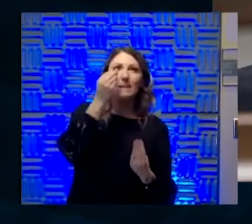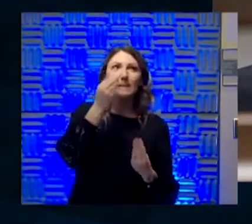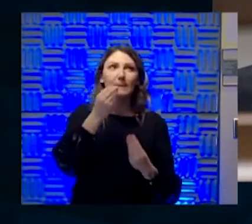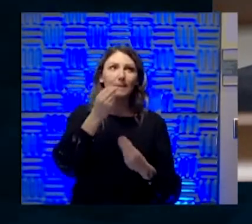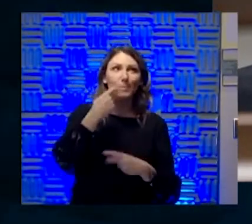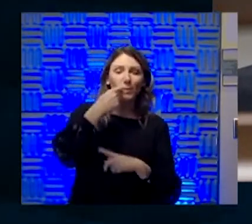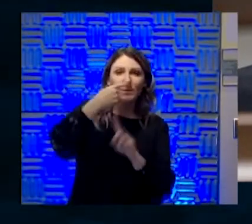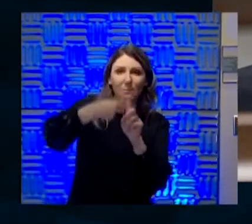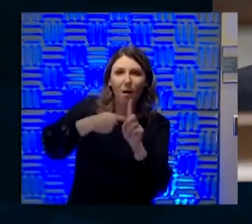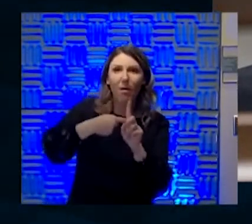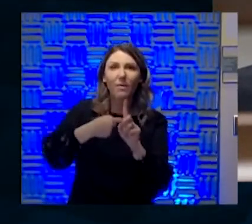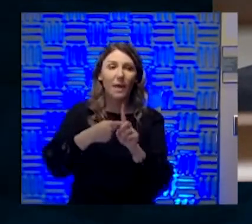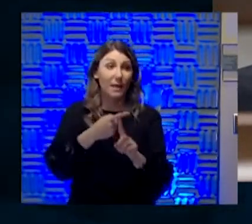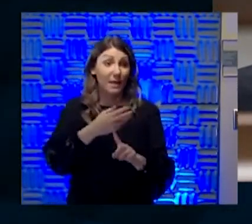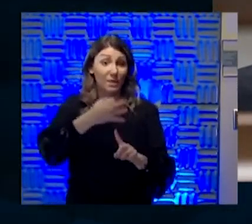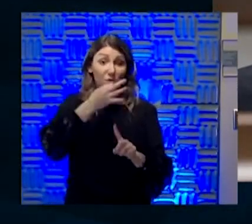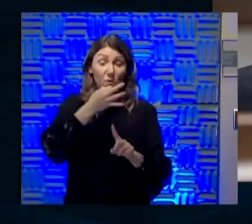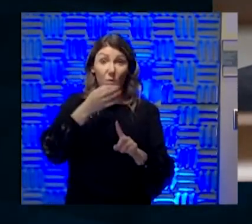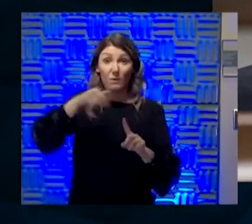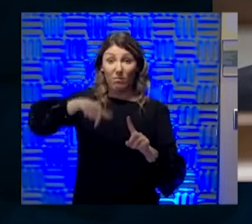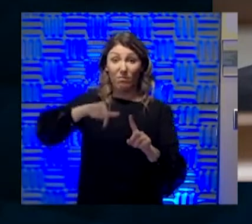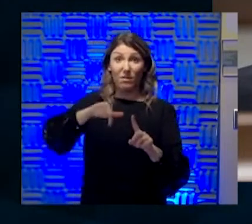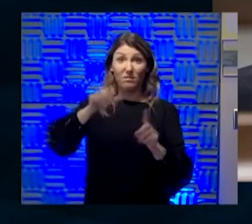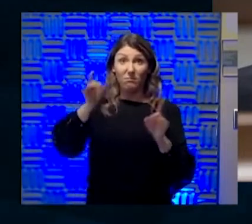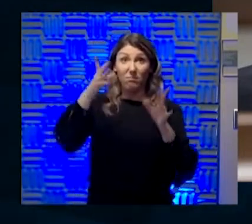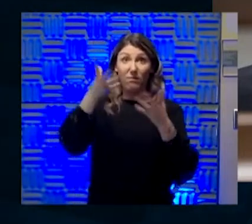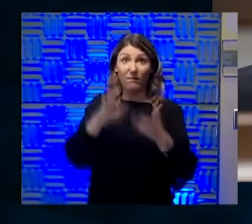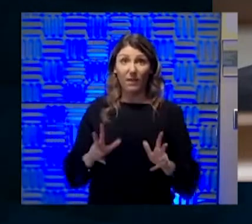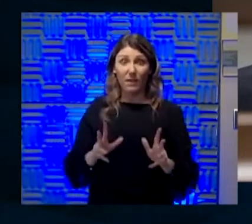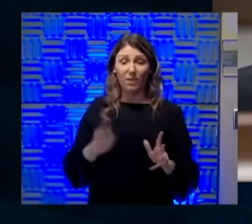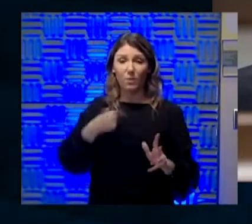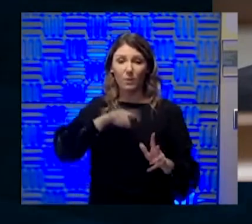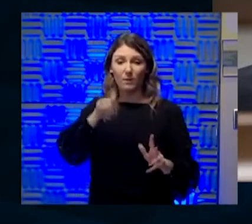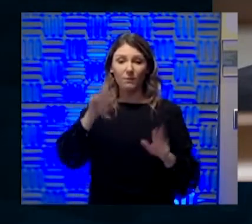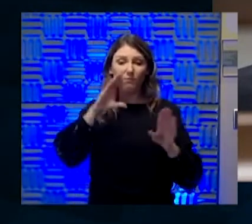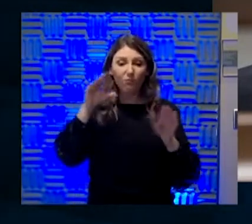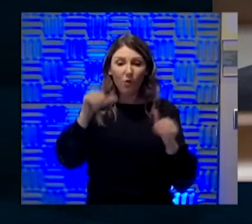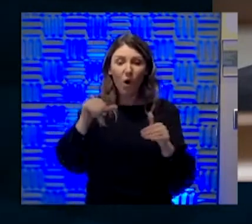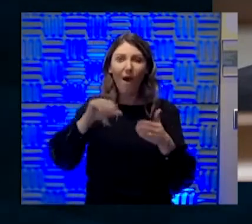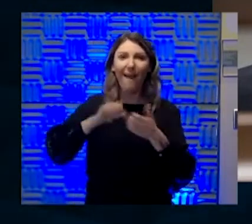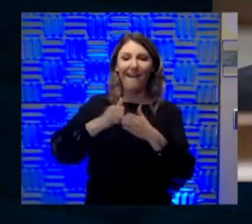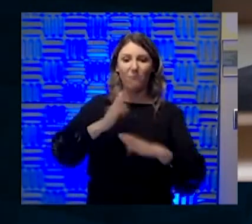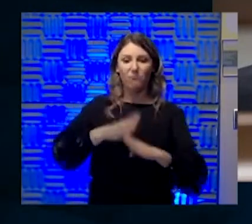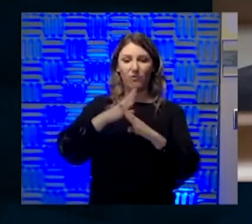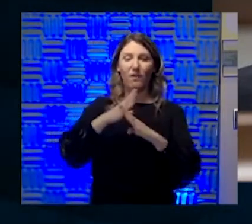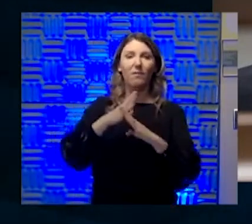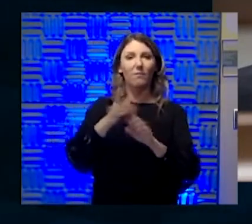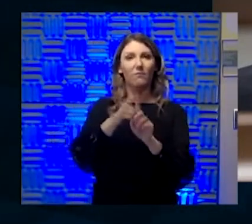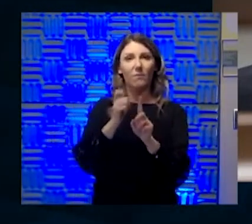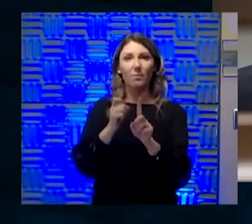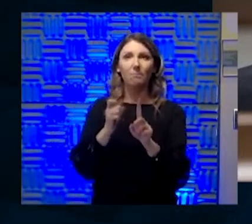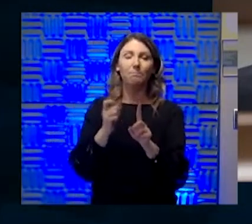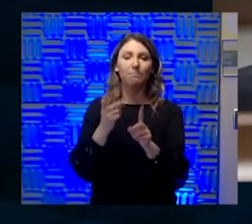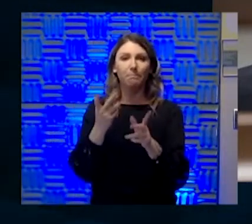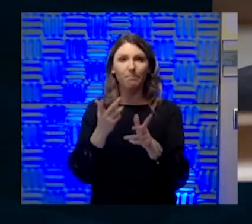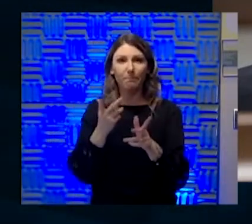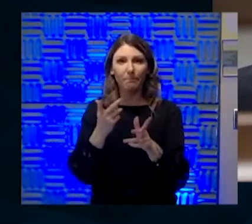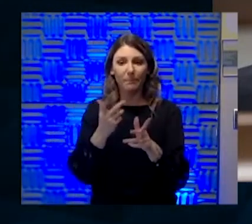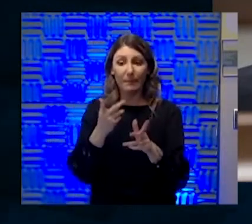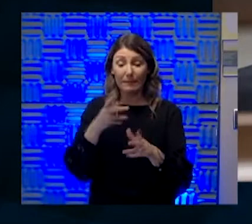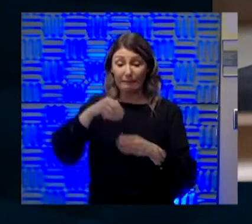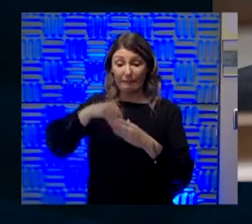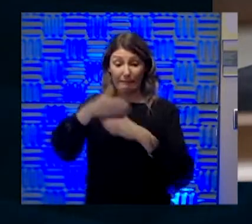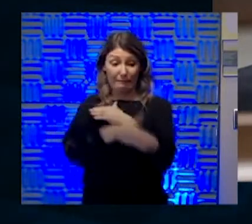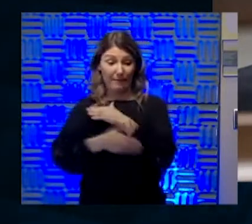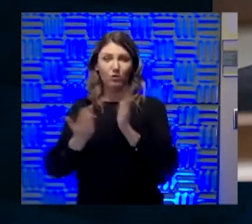few months that as soon as this is behind us, then we need to focus on how to prevent this happening from in this